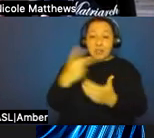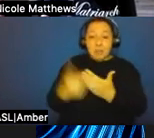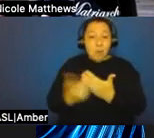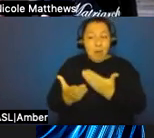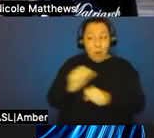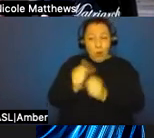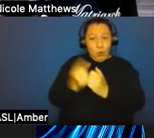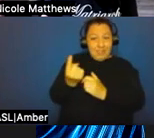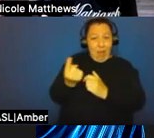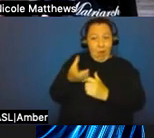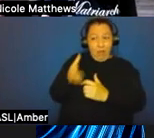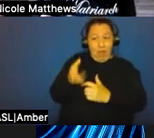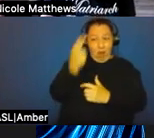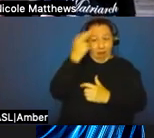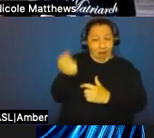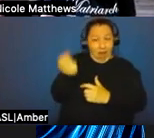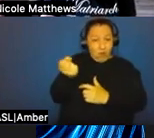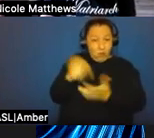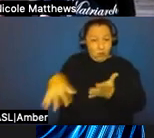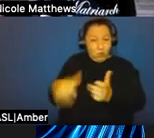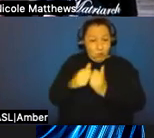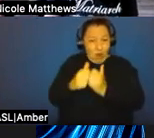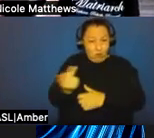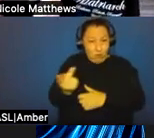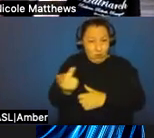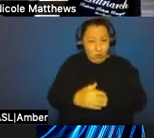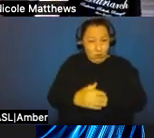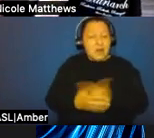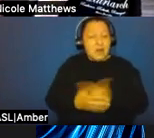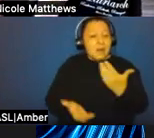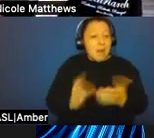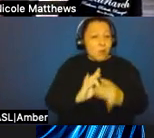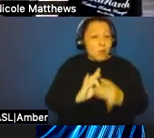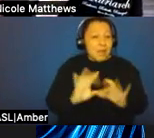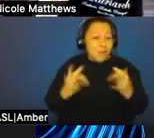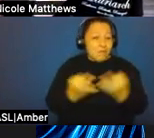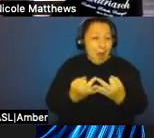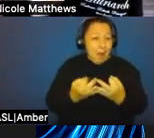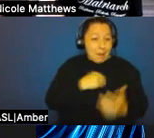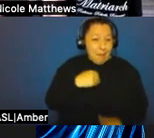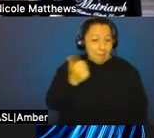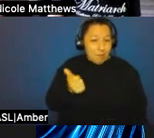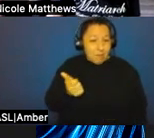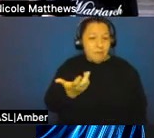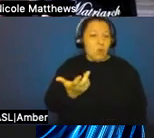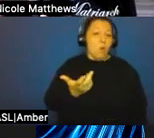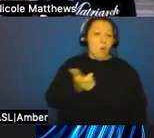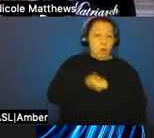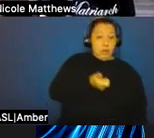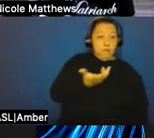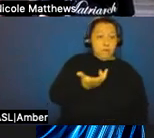who you're related to, someone who the perpetrator is related to. And so, for a victim, that's really